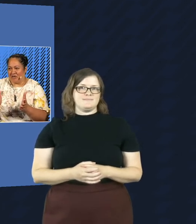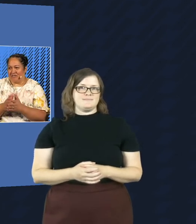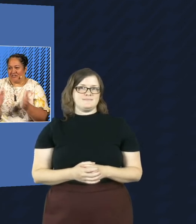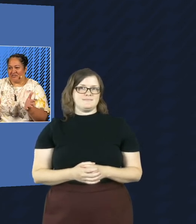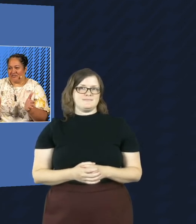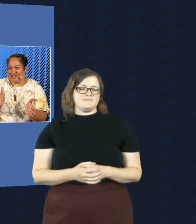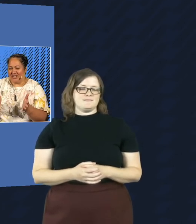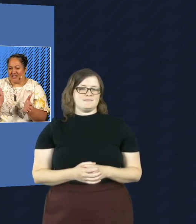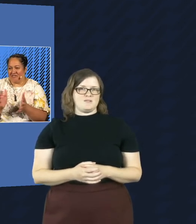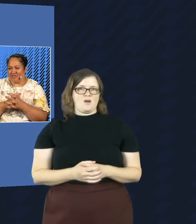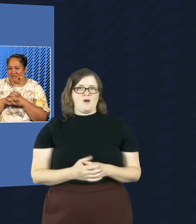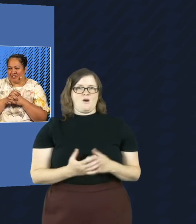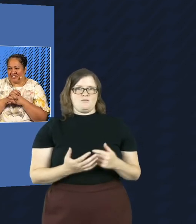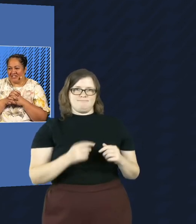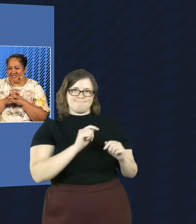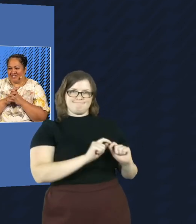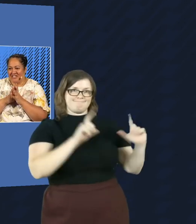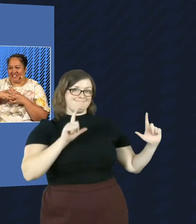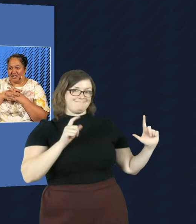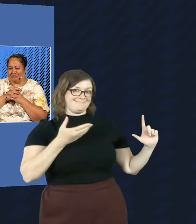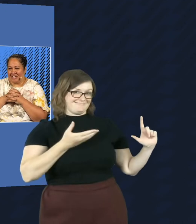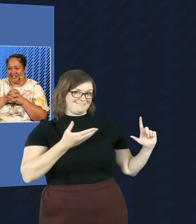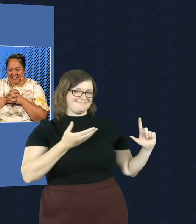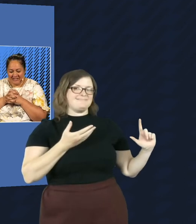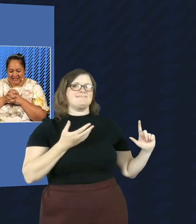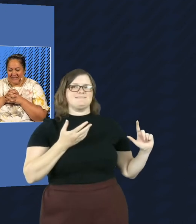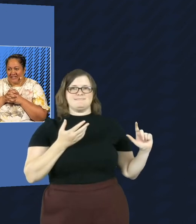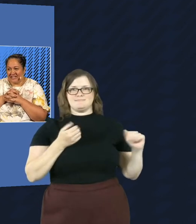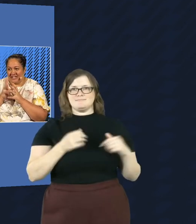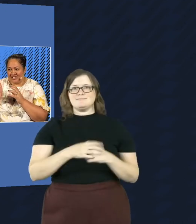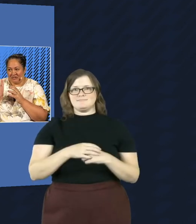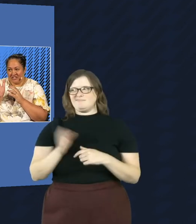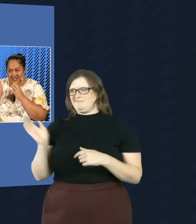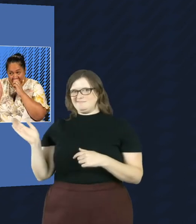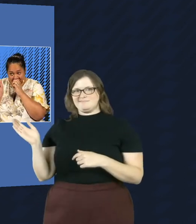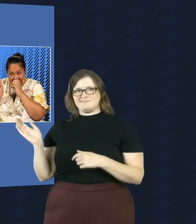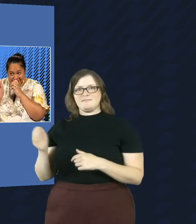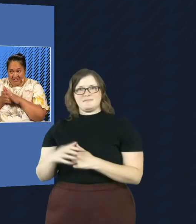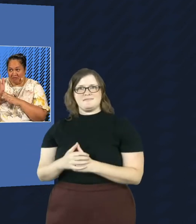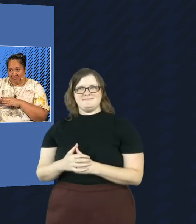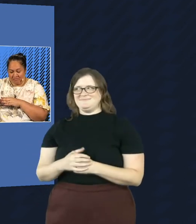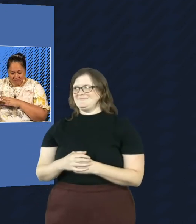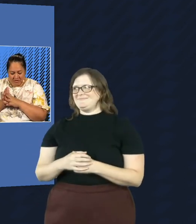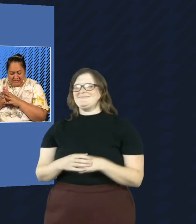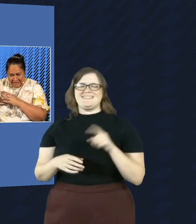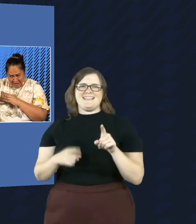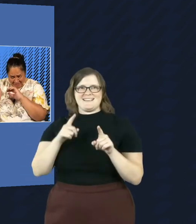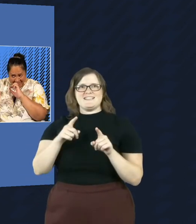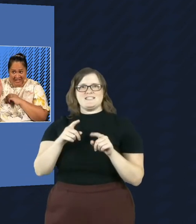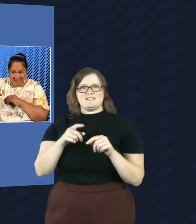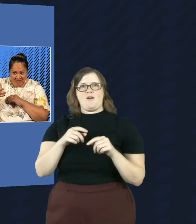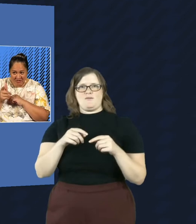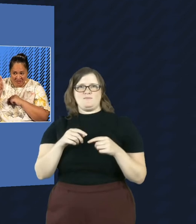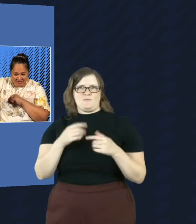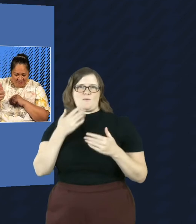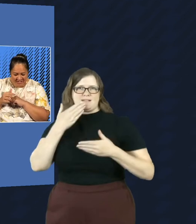here's the image of the framework to the left, Ngā tikanga paihere. Sitting next to it is the five safes, and I'll come to